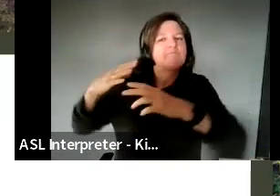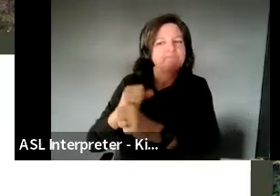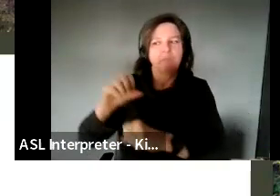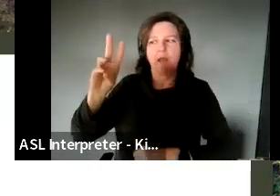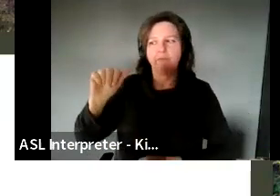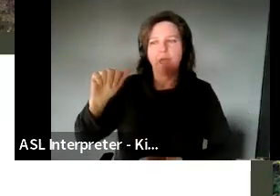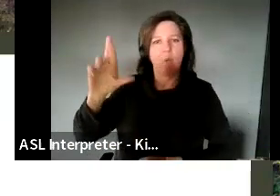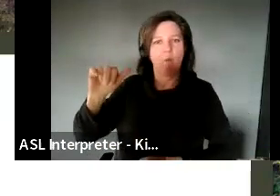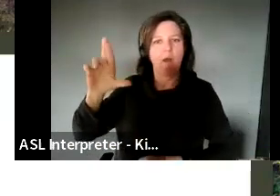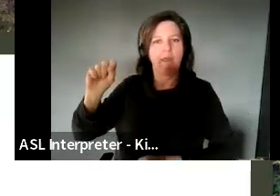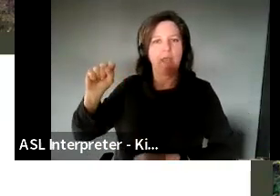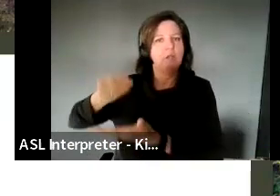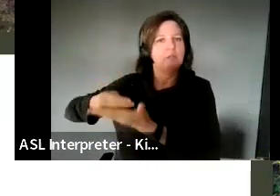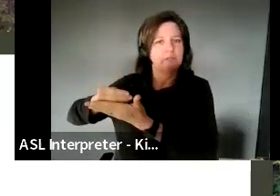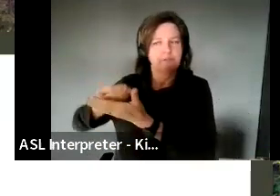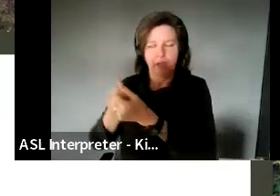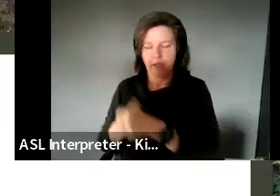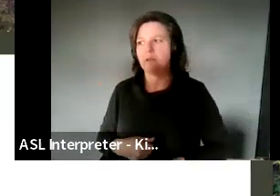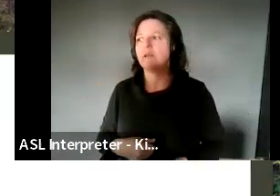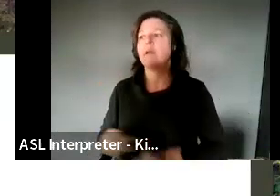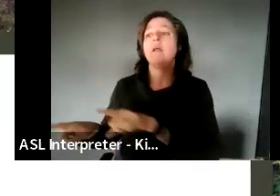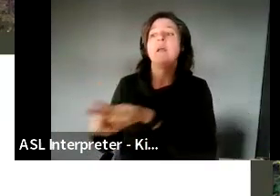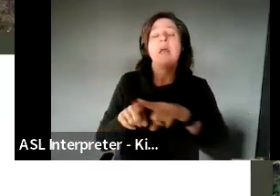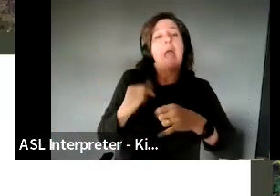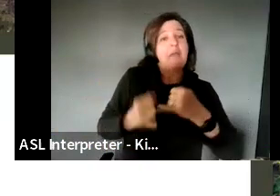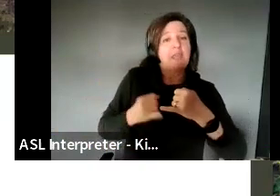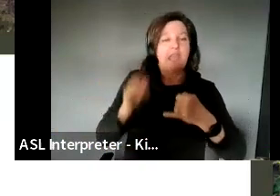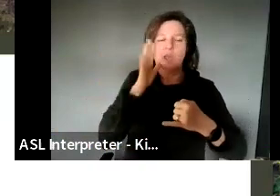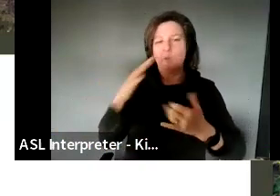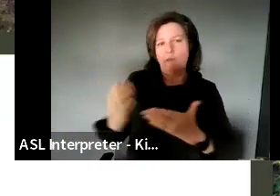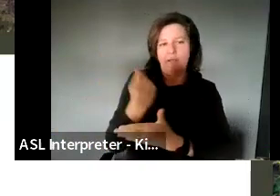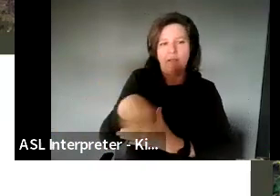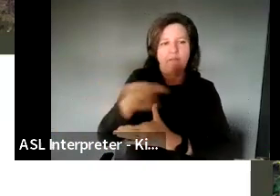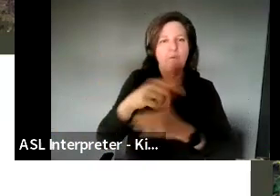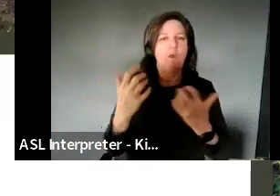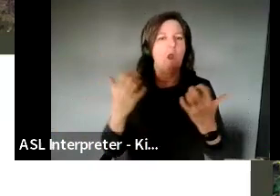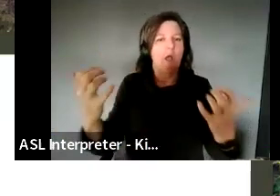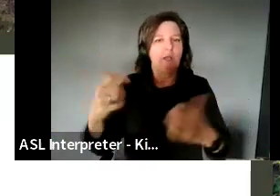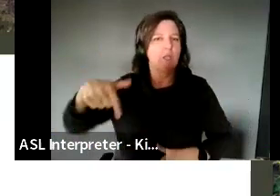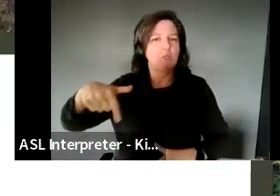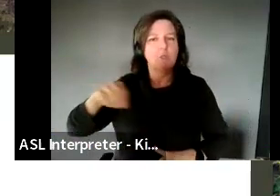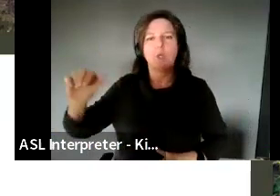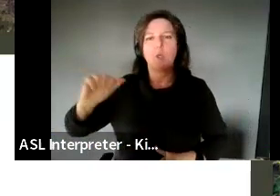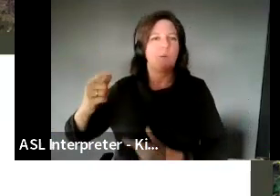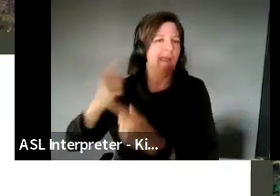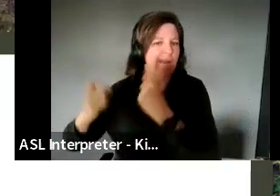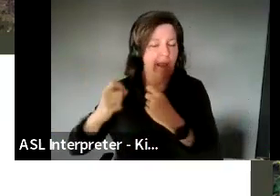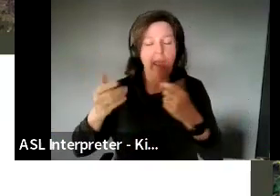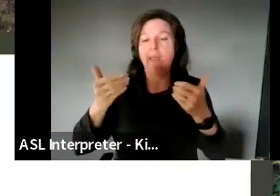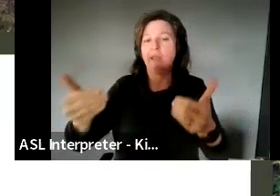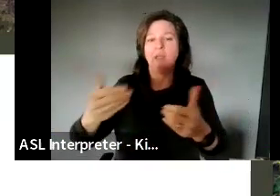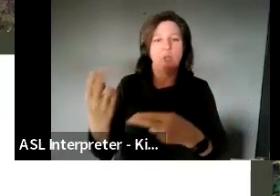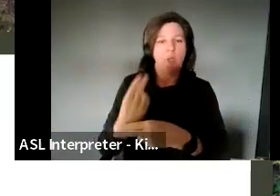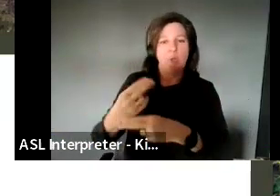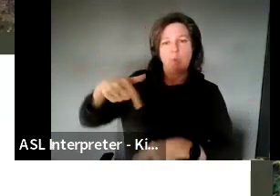an opportunity for audience Q&A at the end. You're welcome to go ahead and enter your questions using the